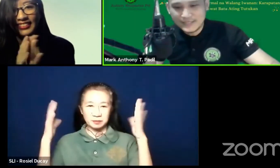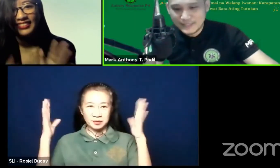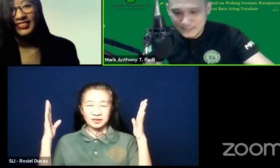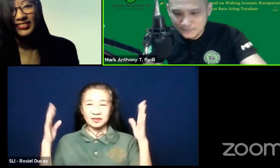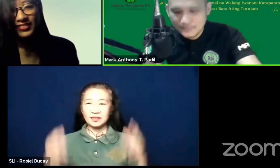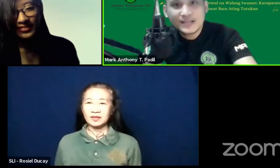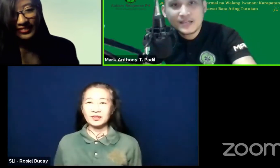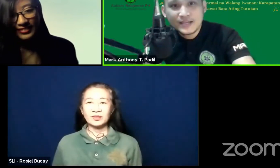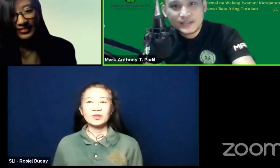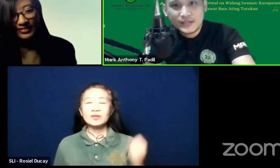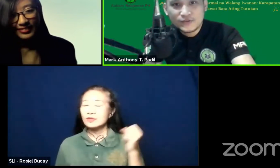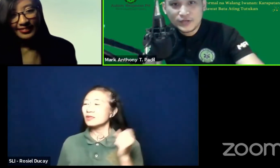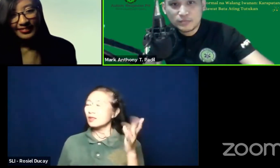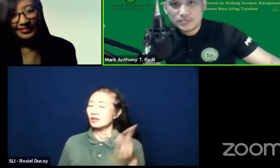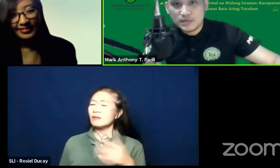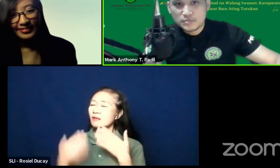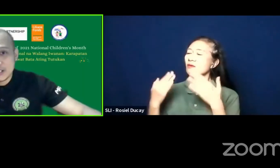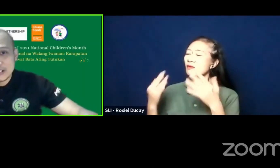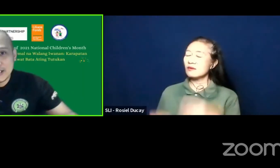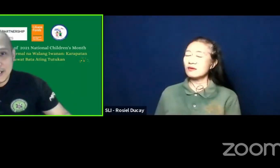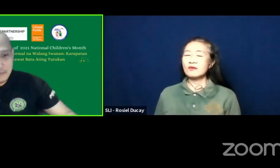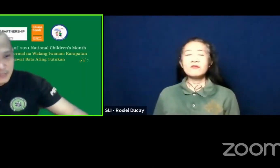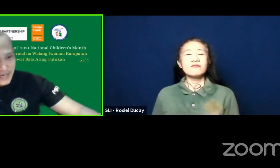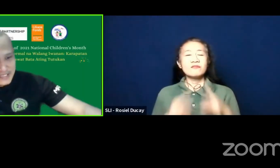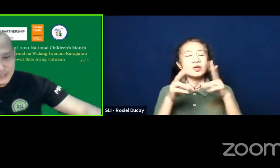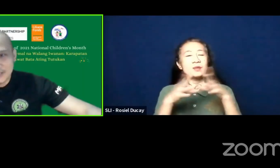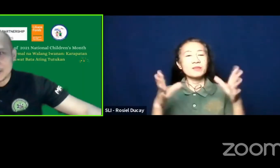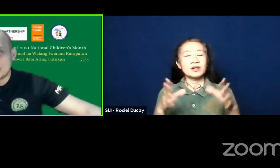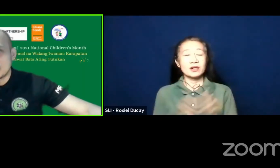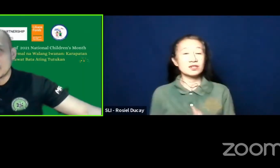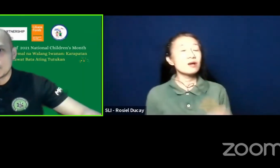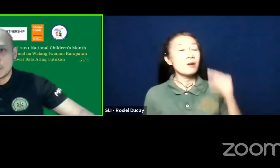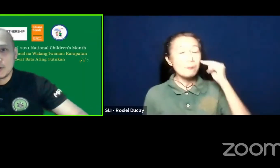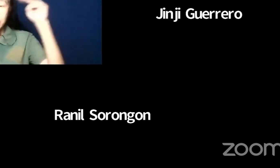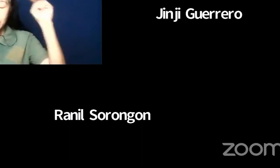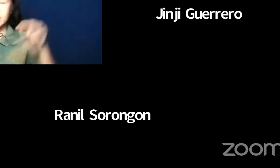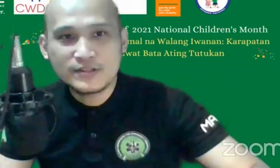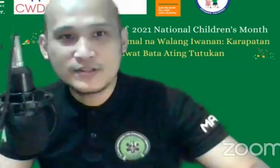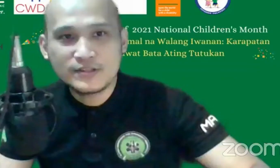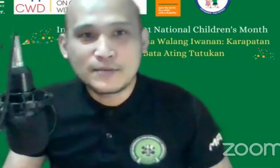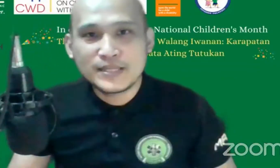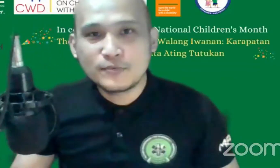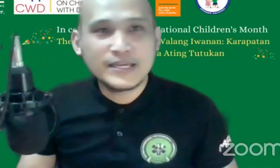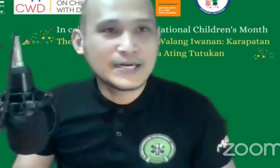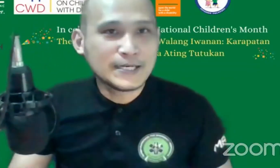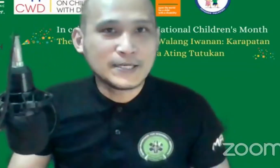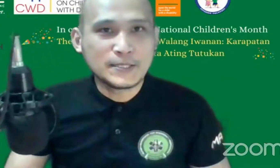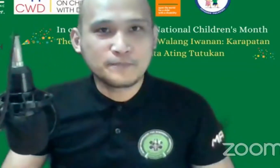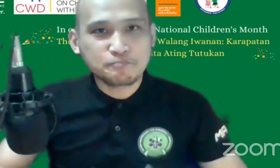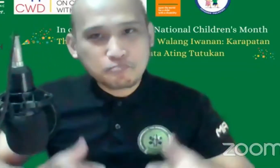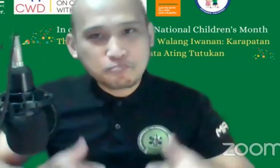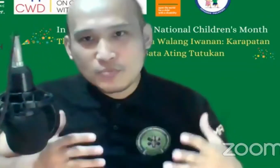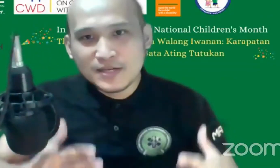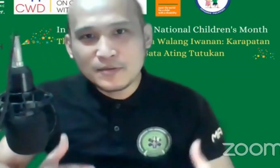Ayun. Thank you very much, Ma'am Jinji and Ma'am Aisel and Sir Ranil Sorongon. By the way,